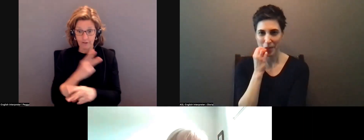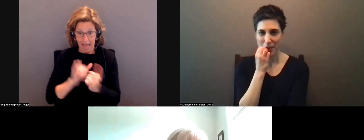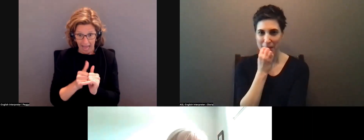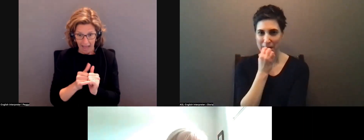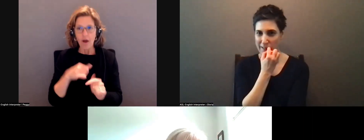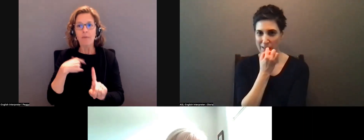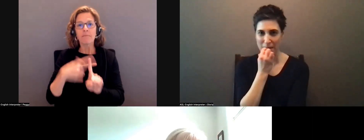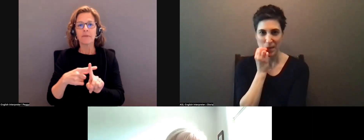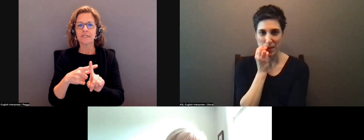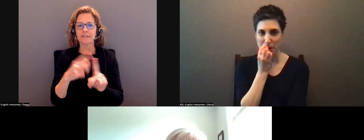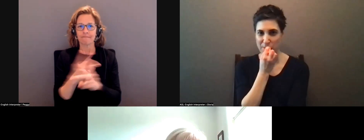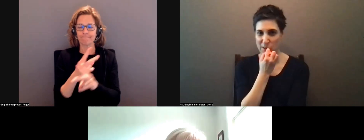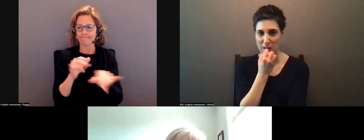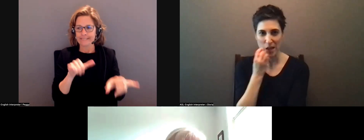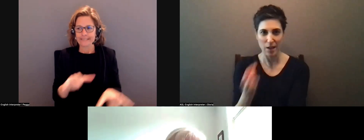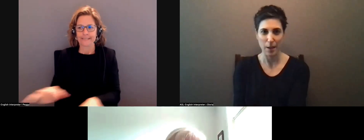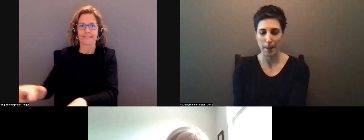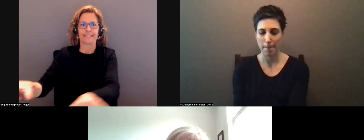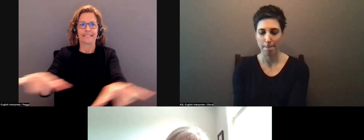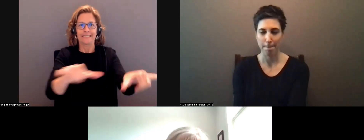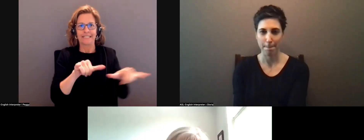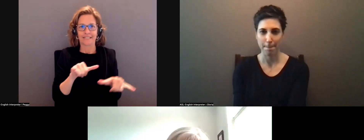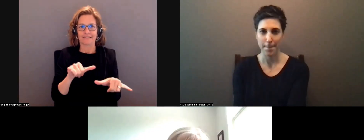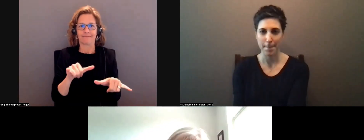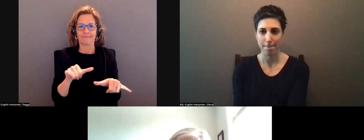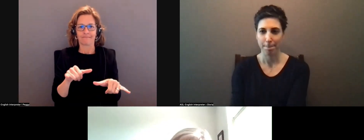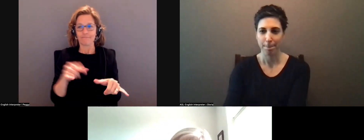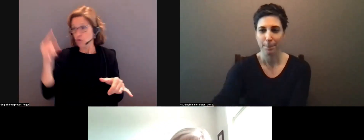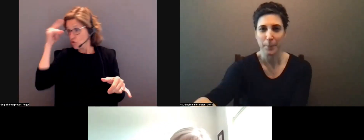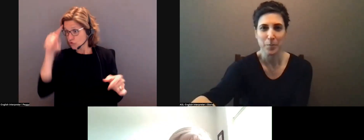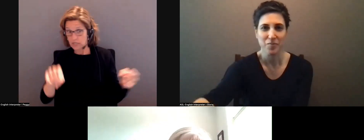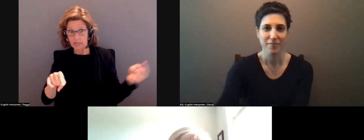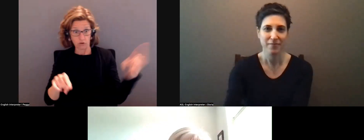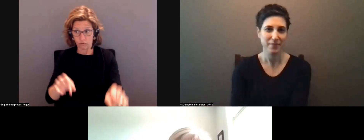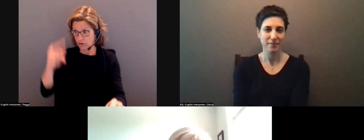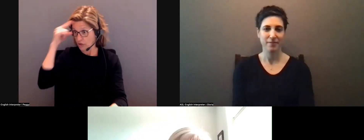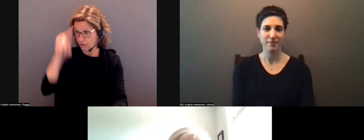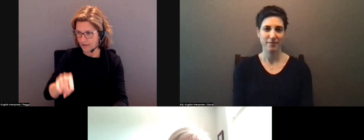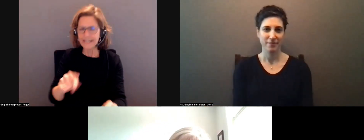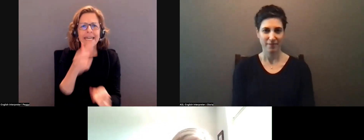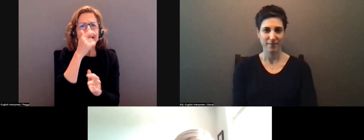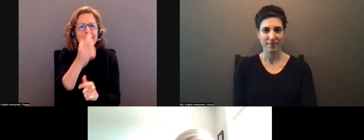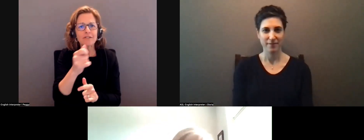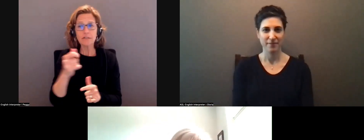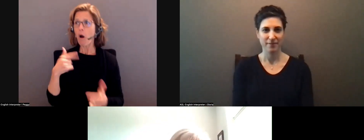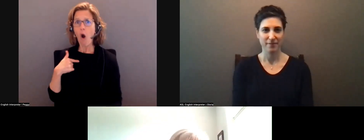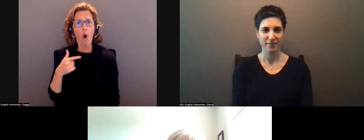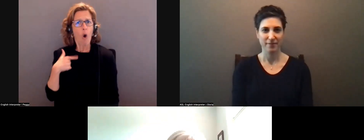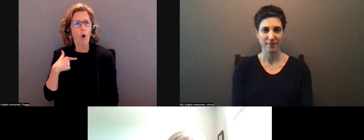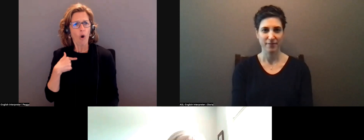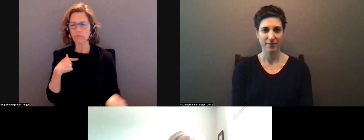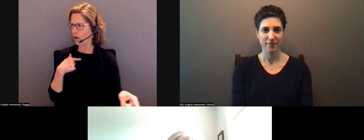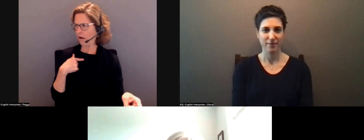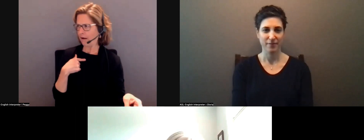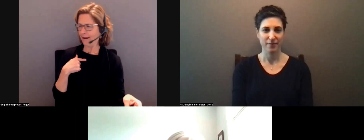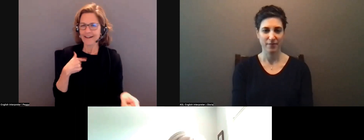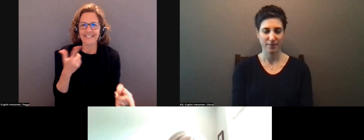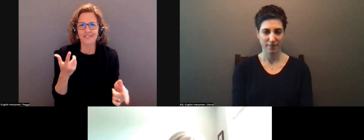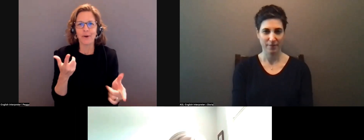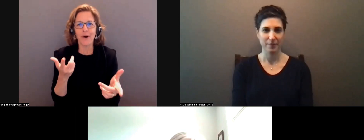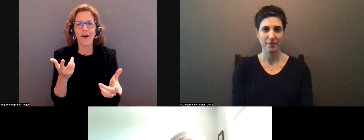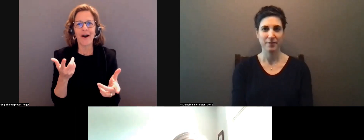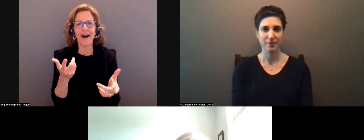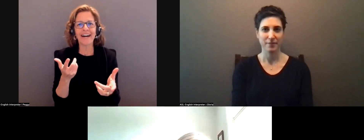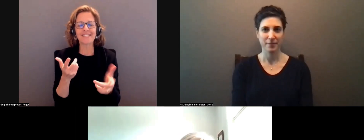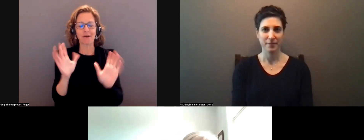everything that we all agreed upon, which was interesting in and of itself. So I'll leave it at that and let